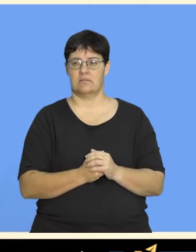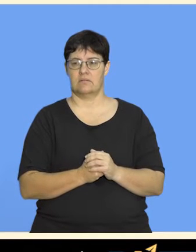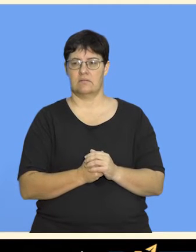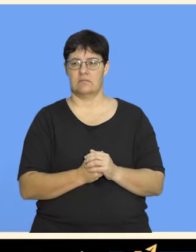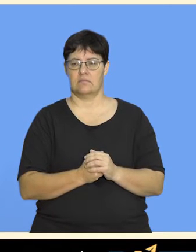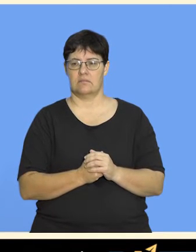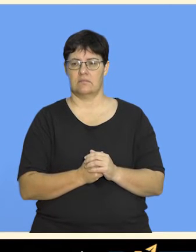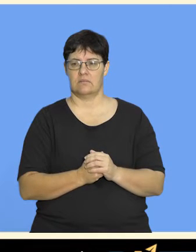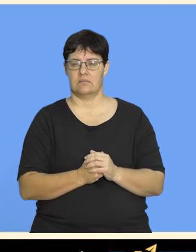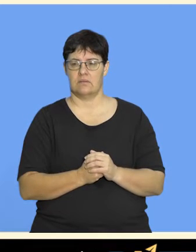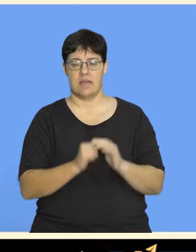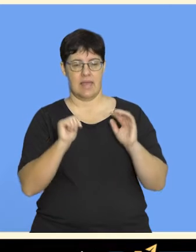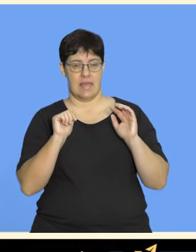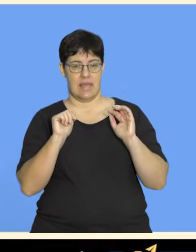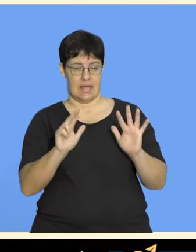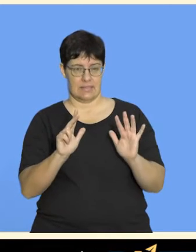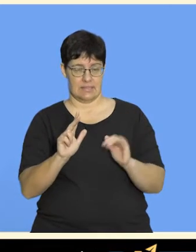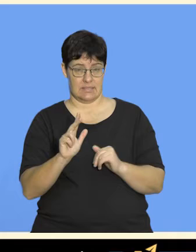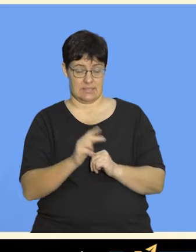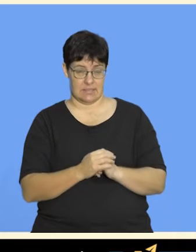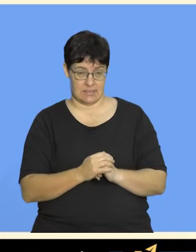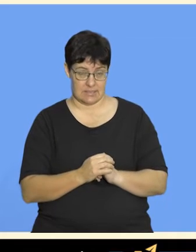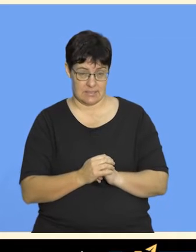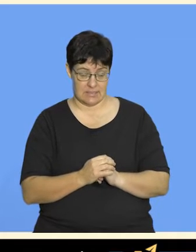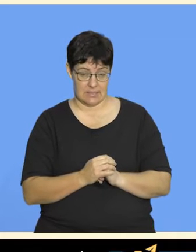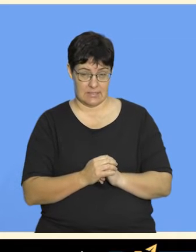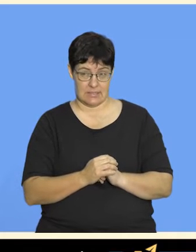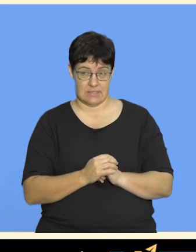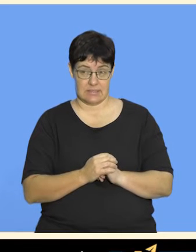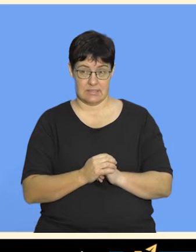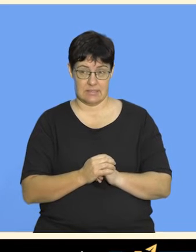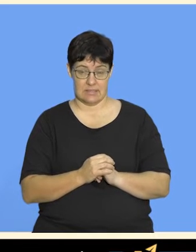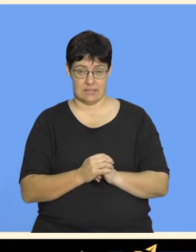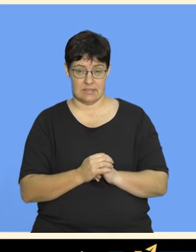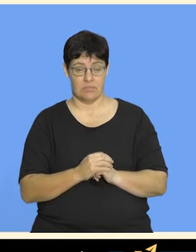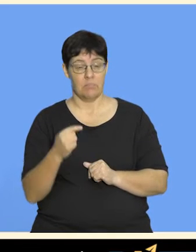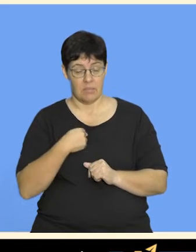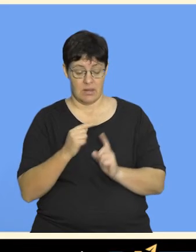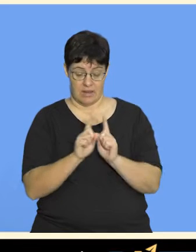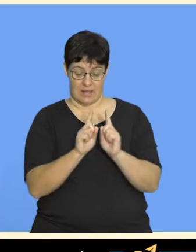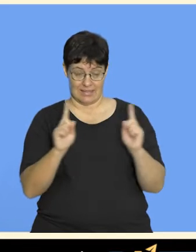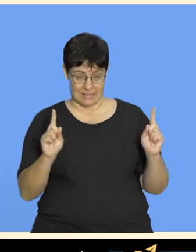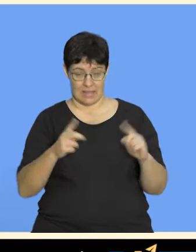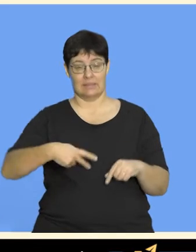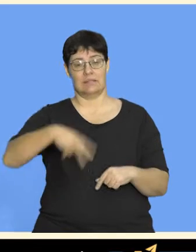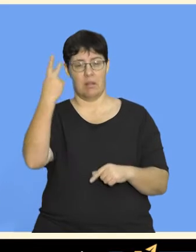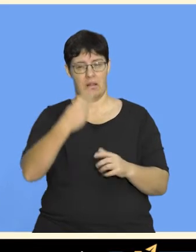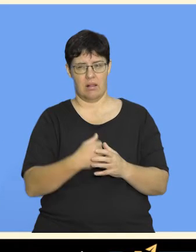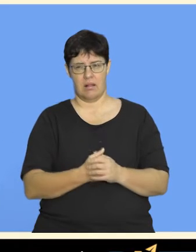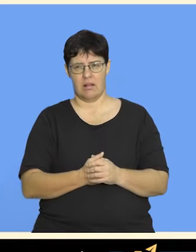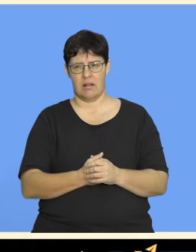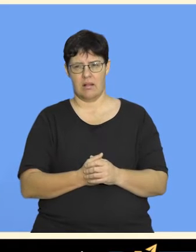don't get him off the... Ooh, that's 8. I've now doubled the distance. Look